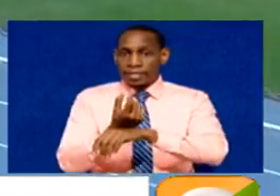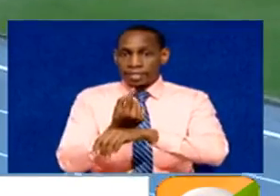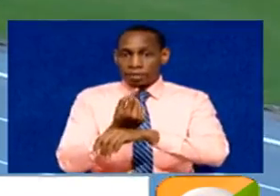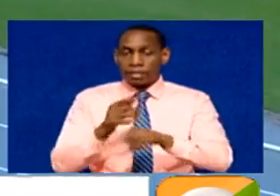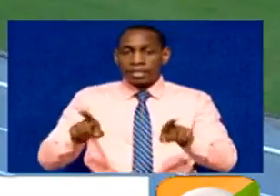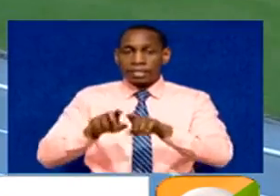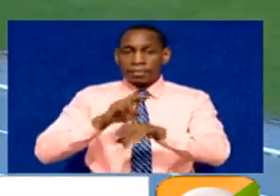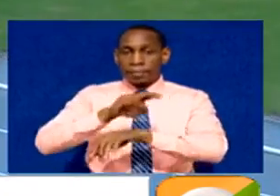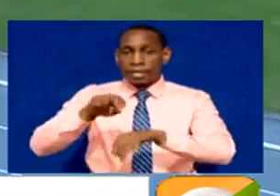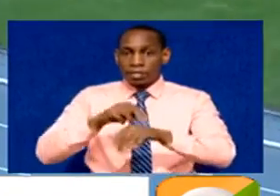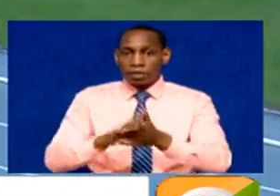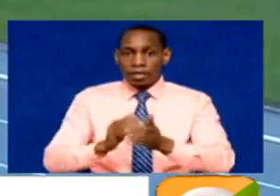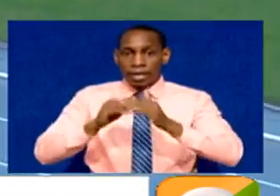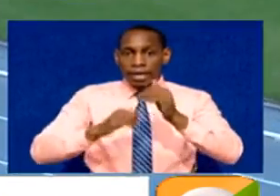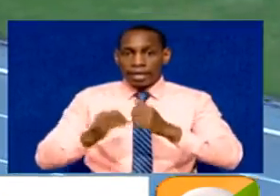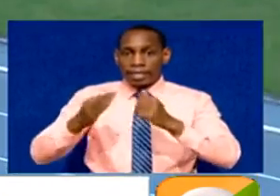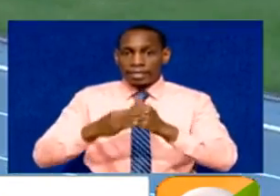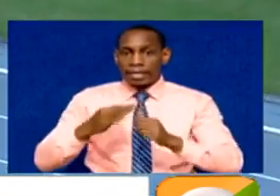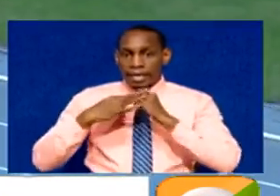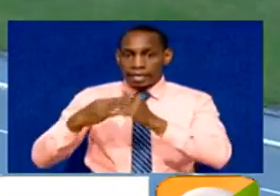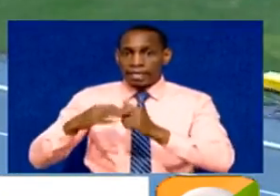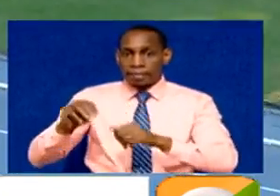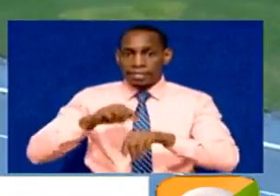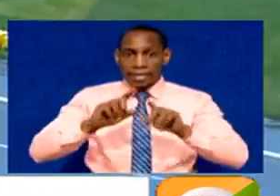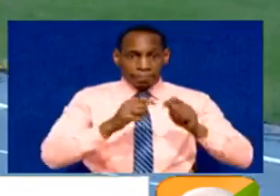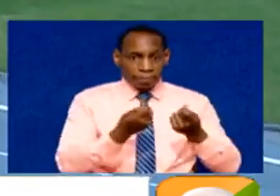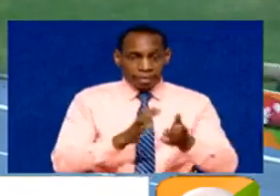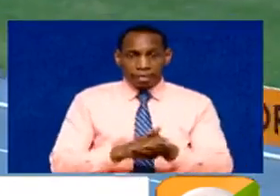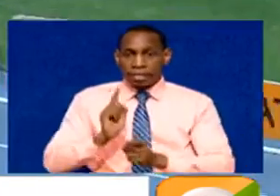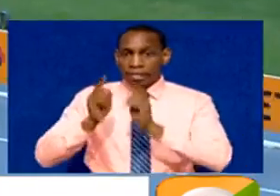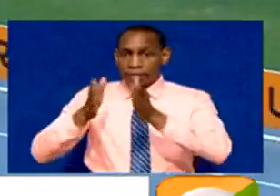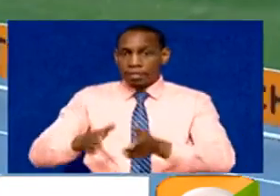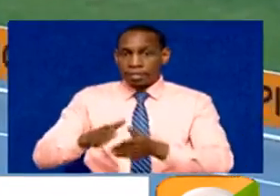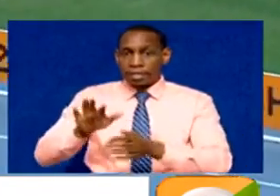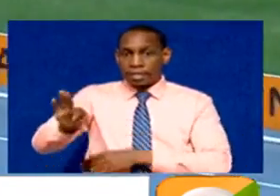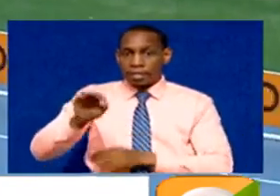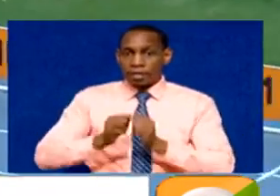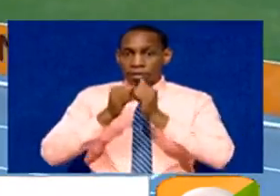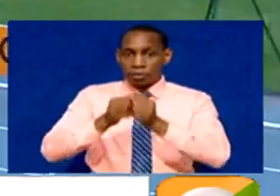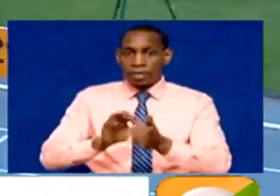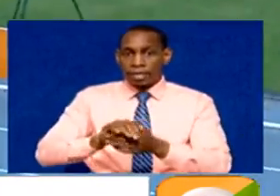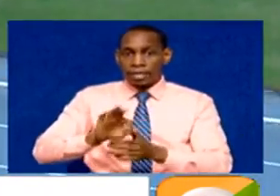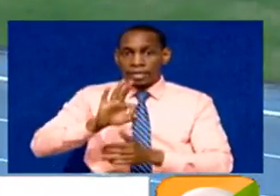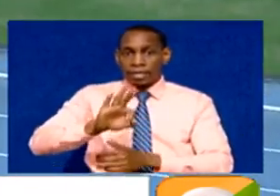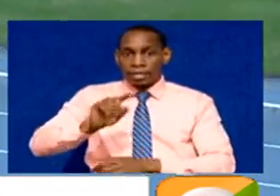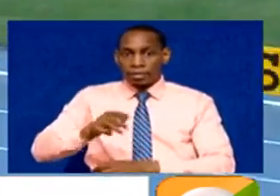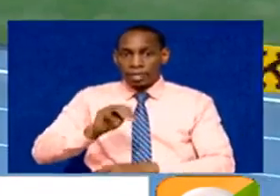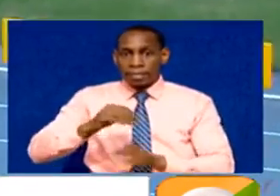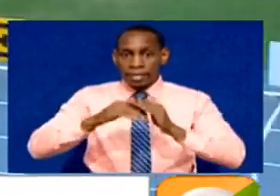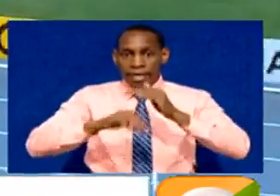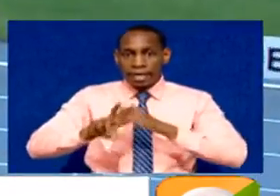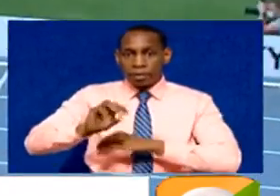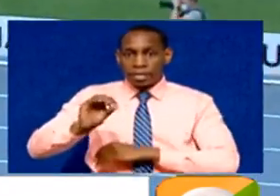seconds, which was also the national Under 18 800 meters record. Wanyonyi has been nominated alongside 3,000 meter Under